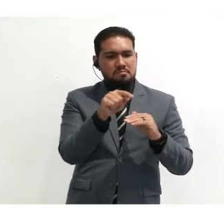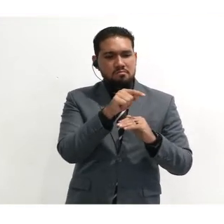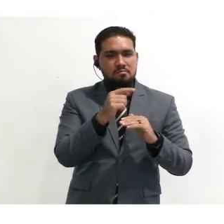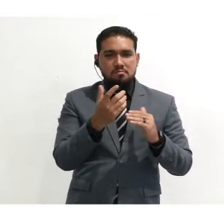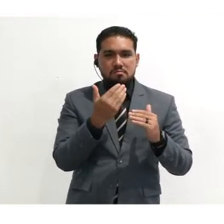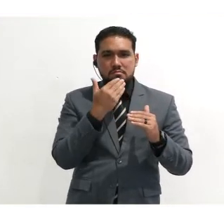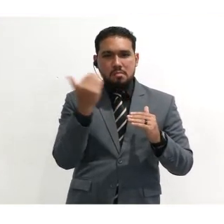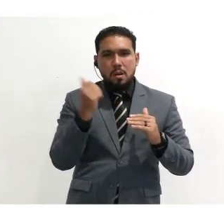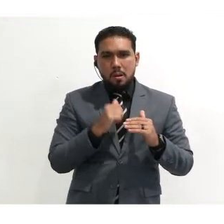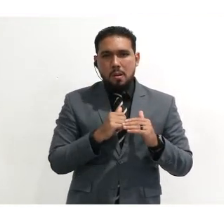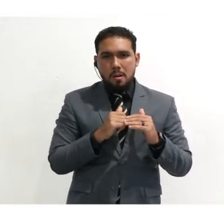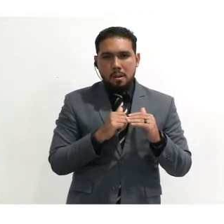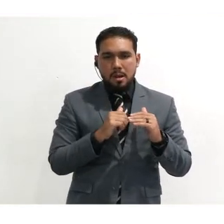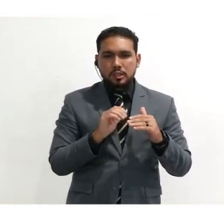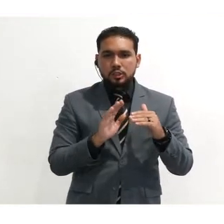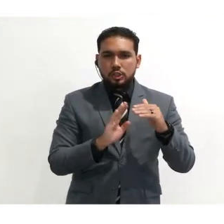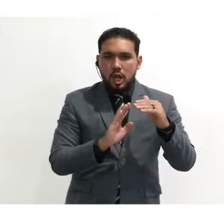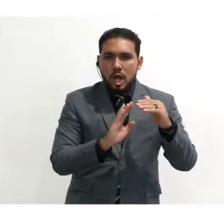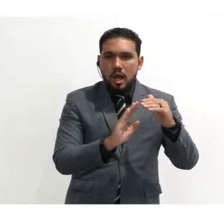Will AI be required?